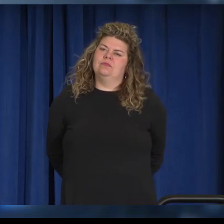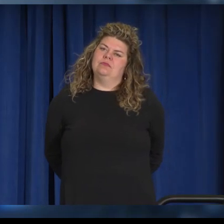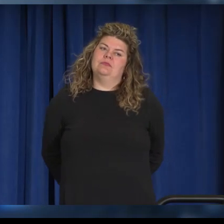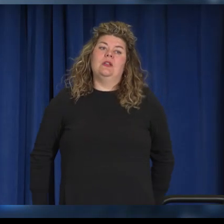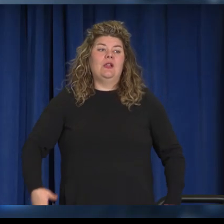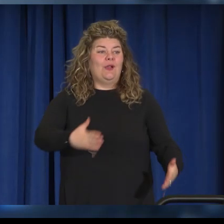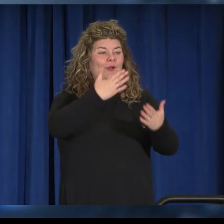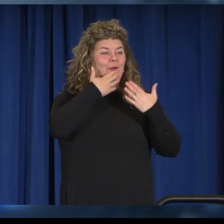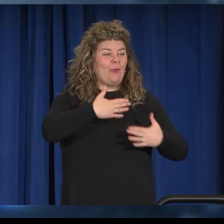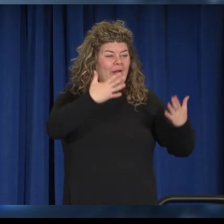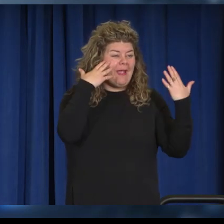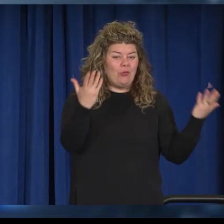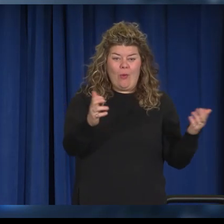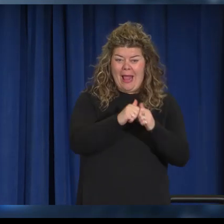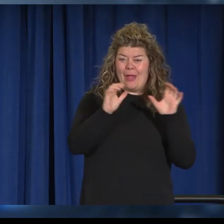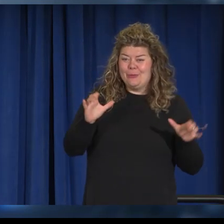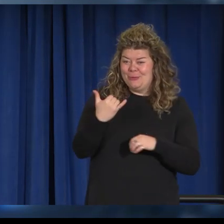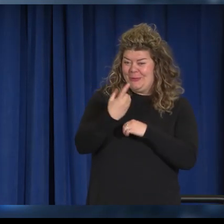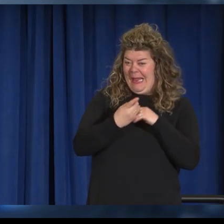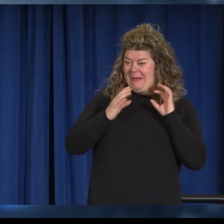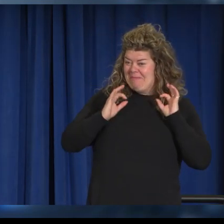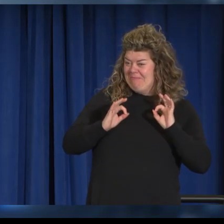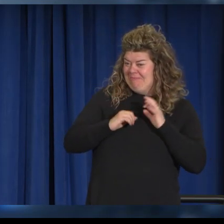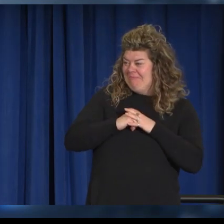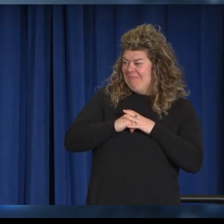Good morning, everybody. How are we all doing today?